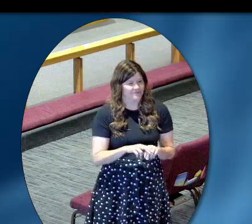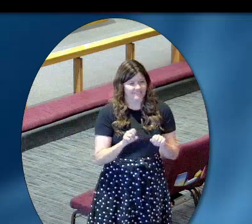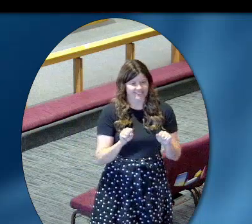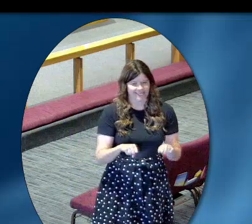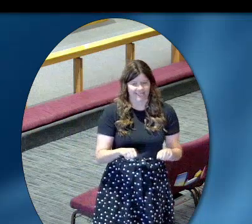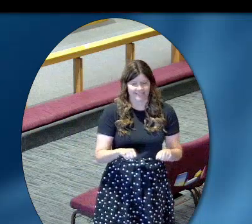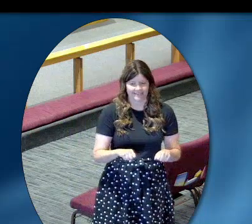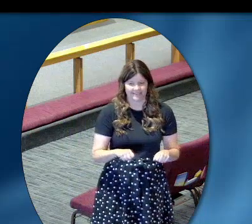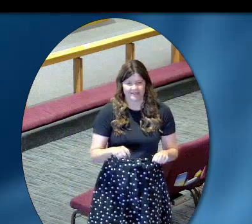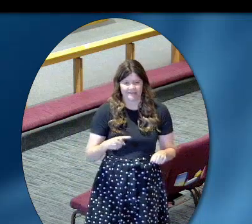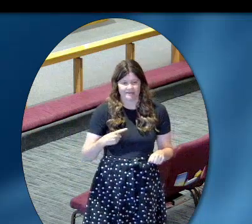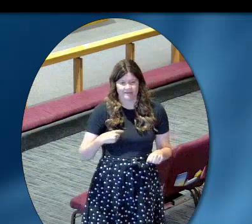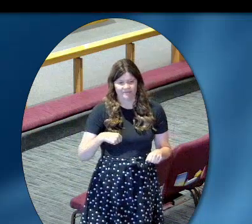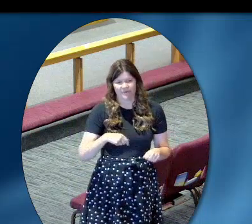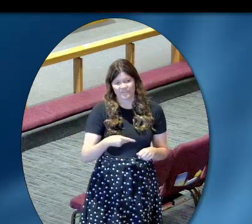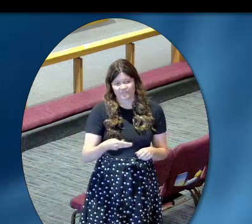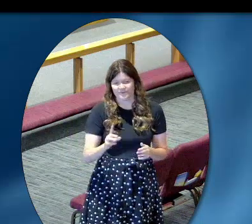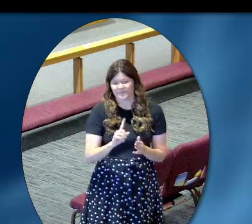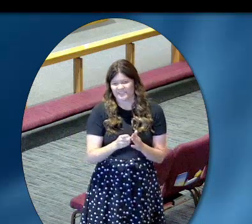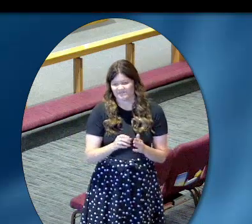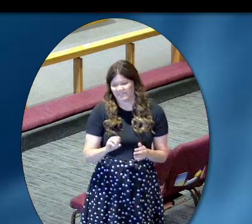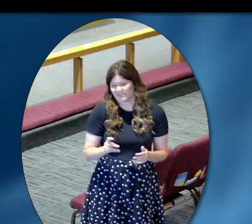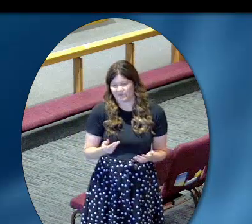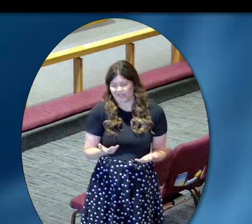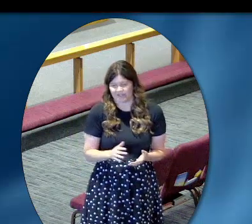Please be seated for just a few moments.